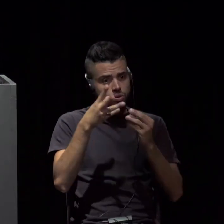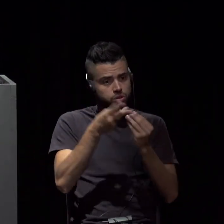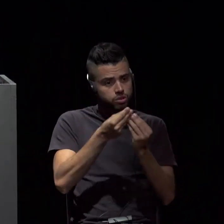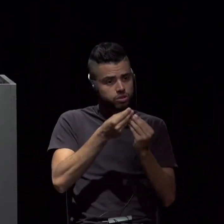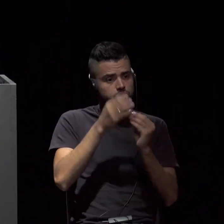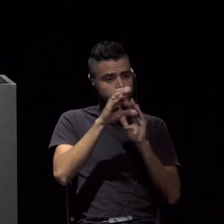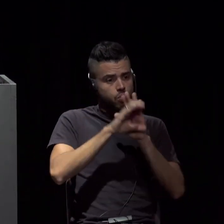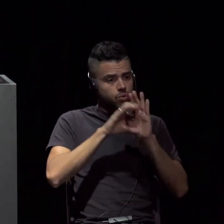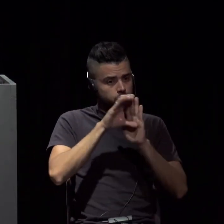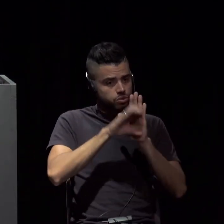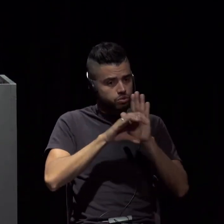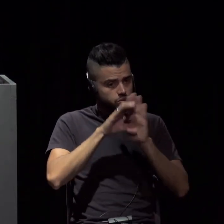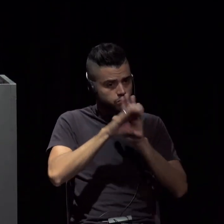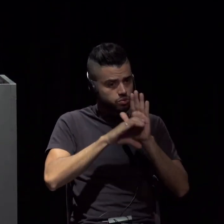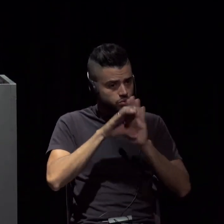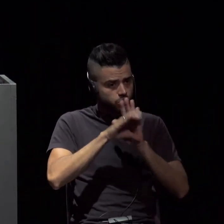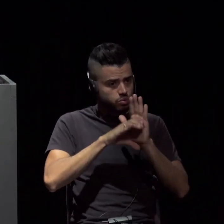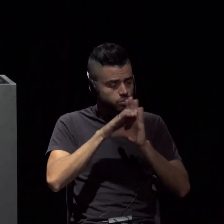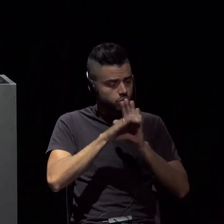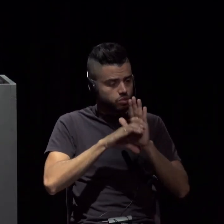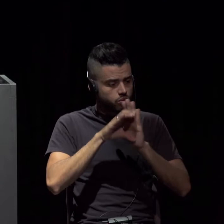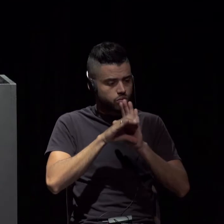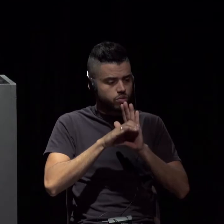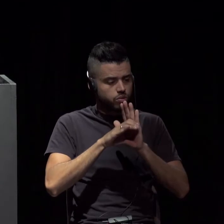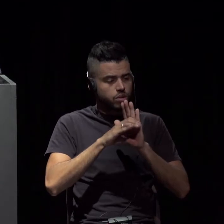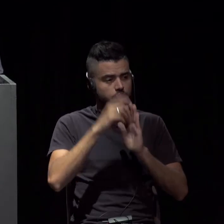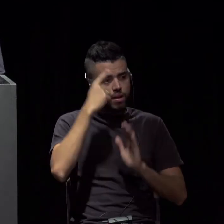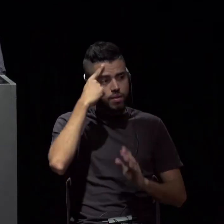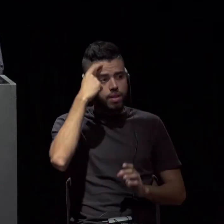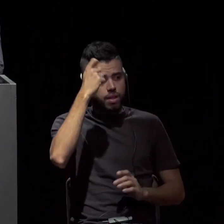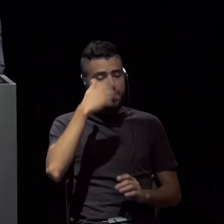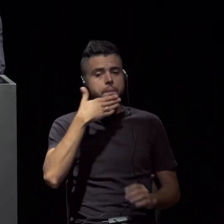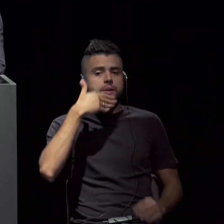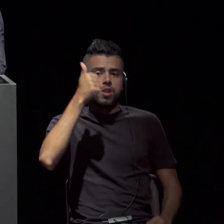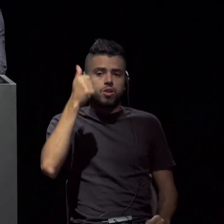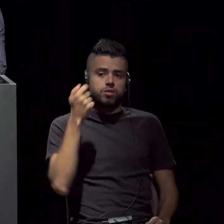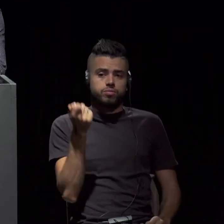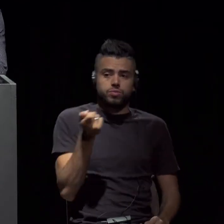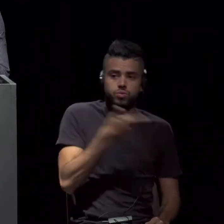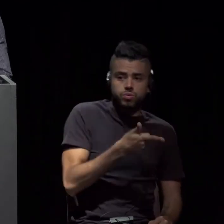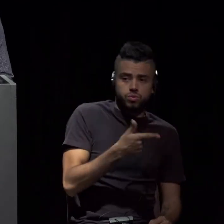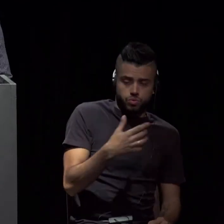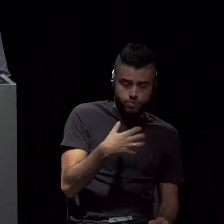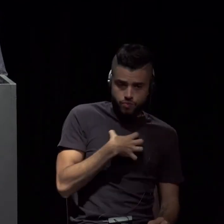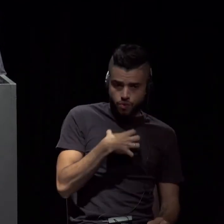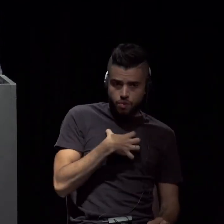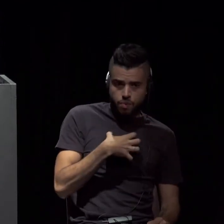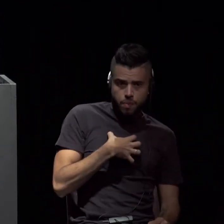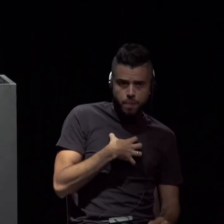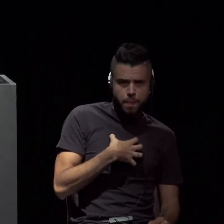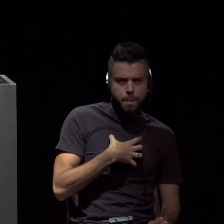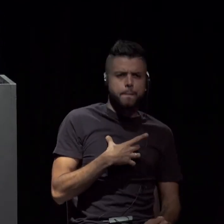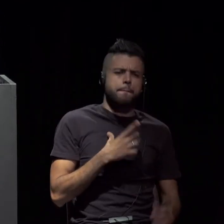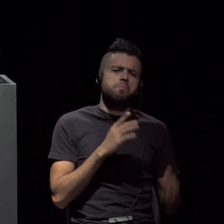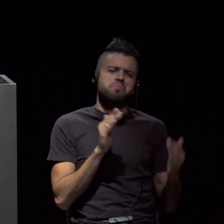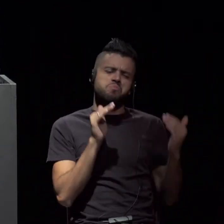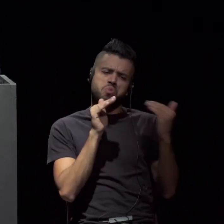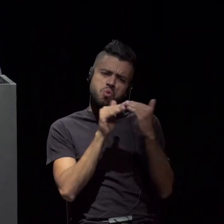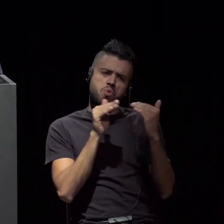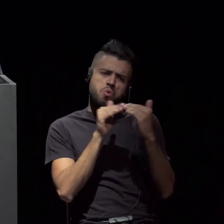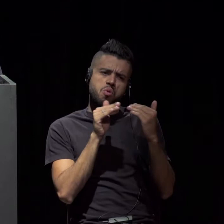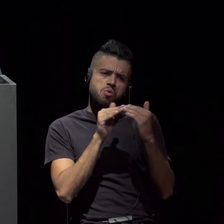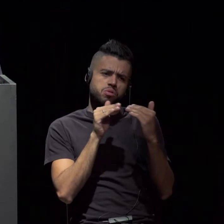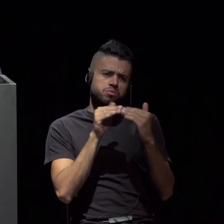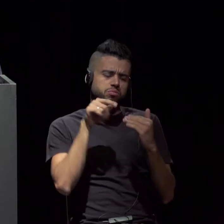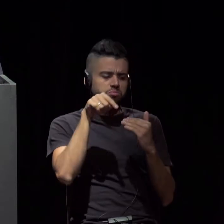more important than the form? I agree to some extent that these metamorphic sculptures are